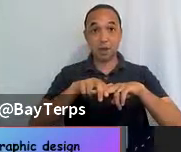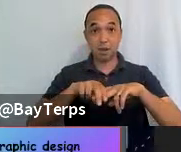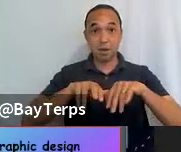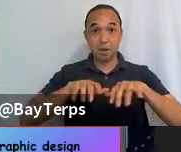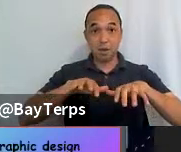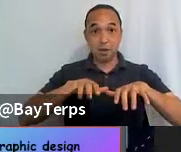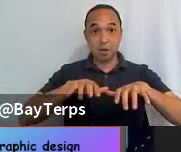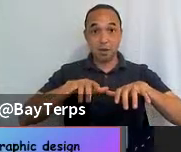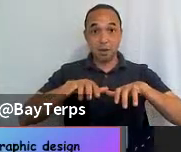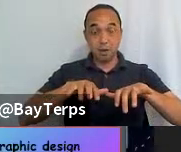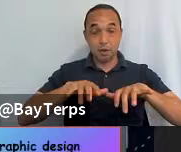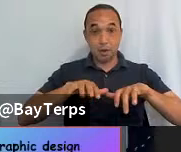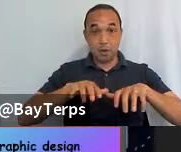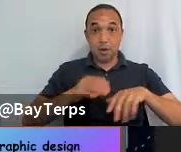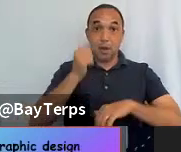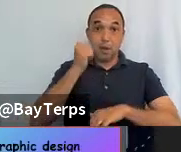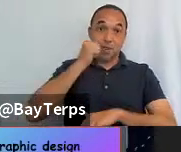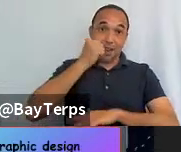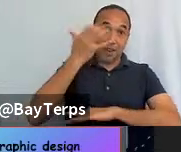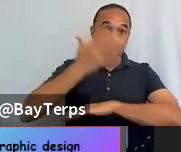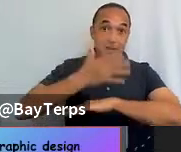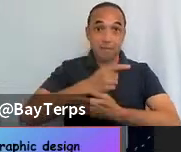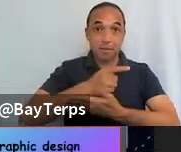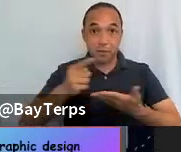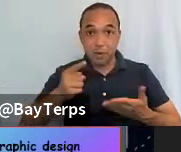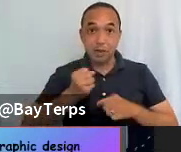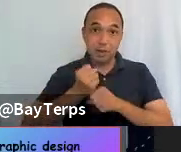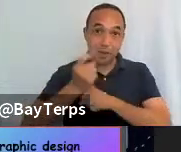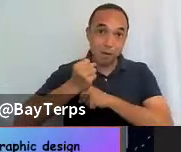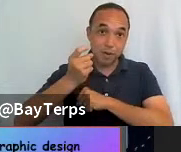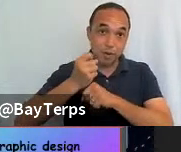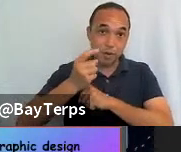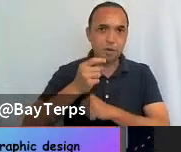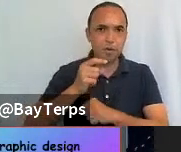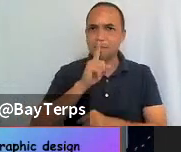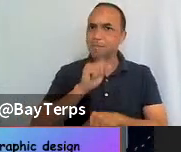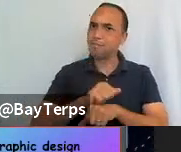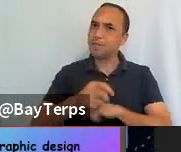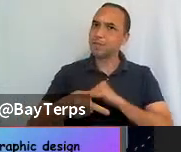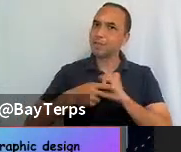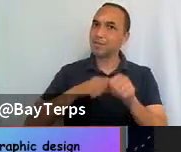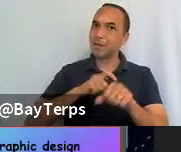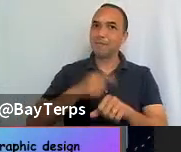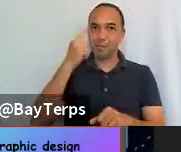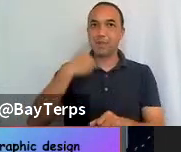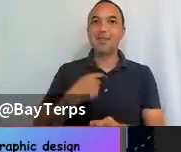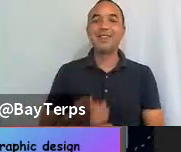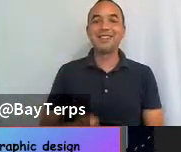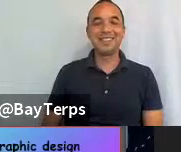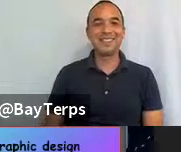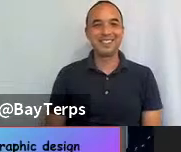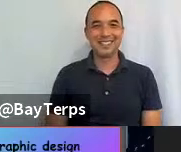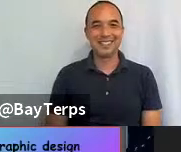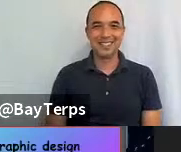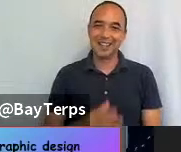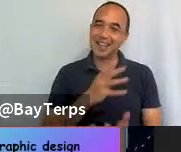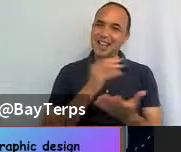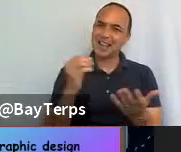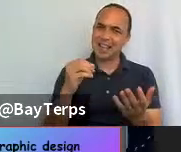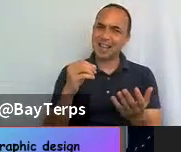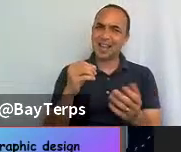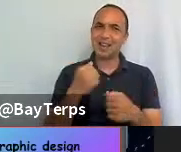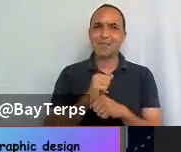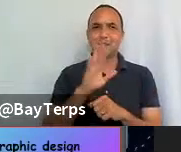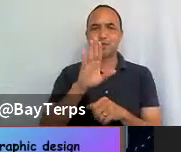days a week, year after year after year, I'm saving myself a lot of time. And it just makes your work